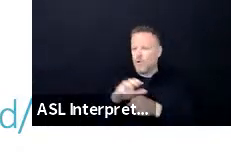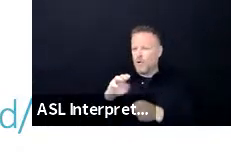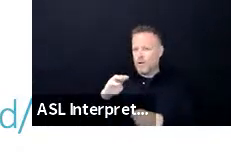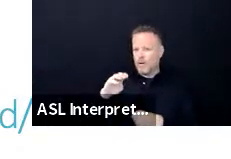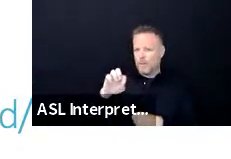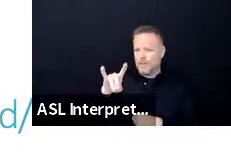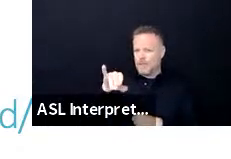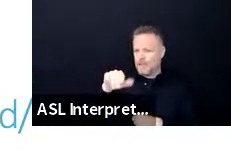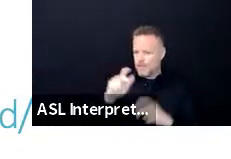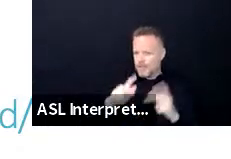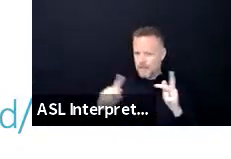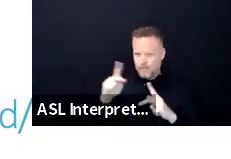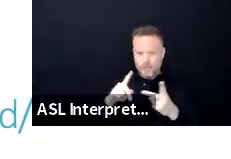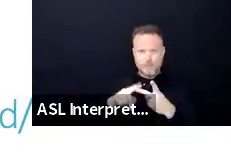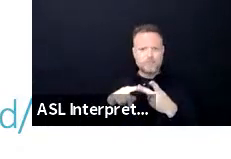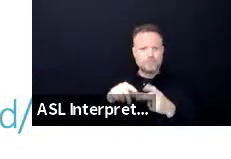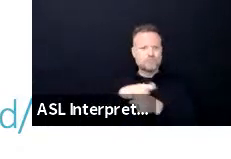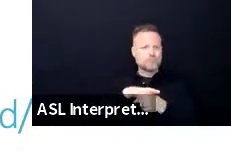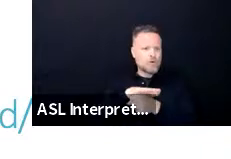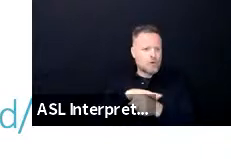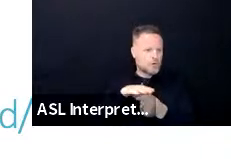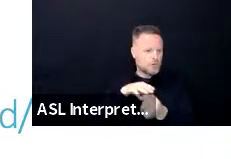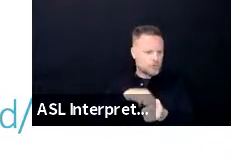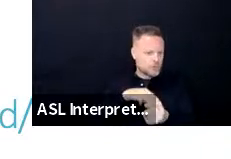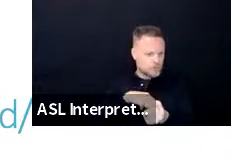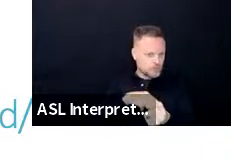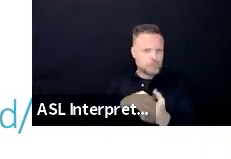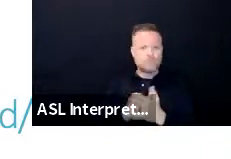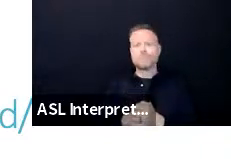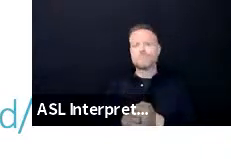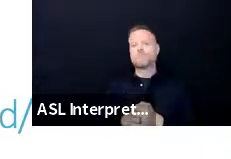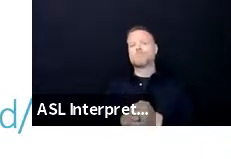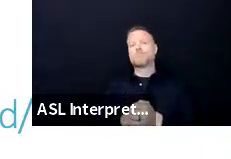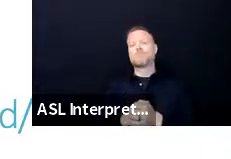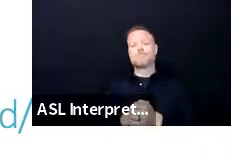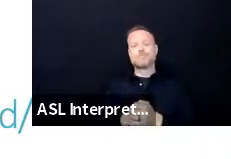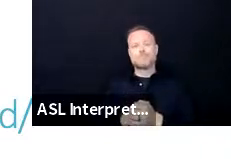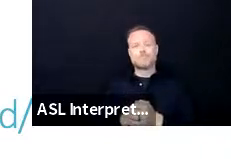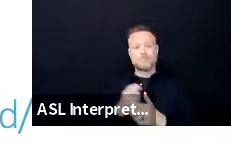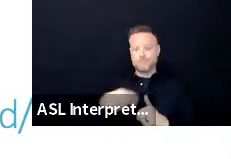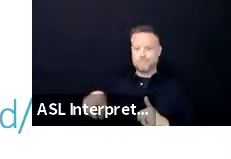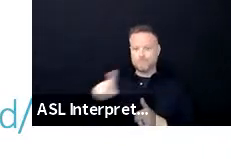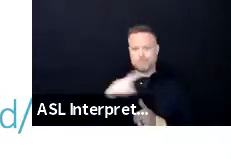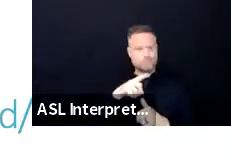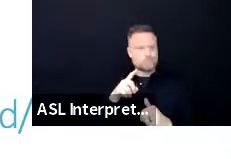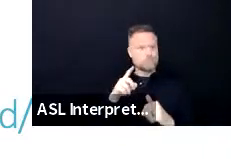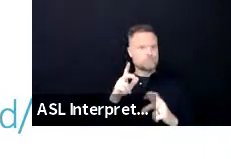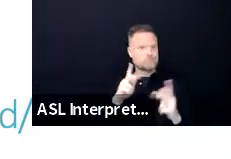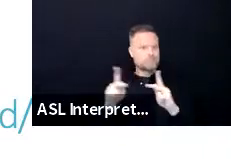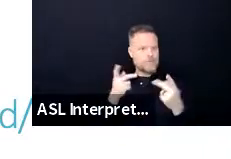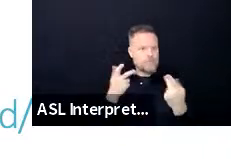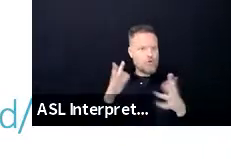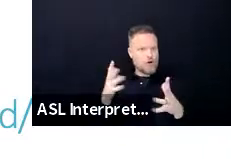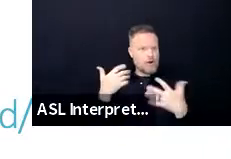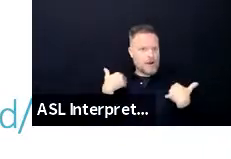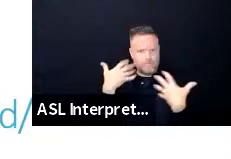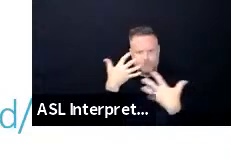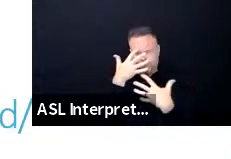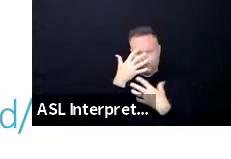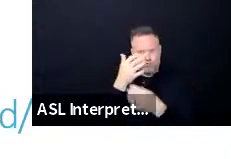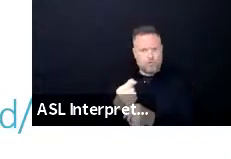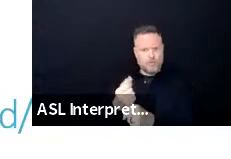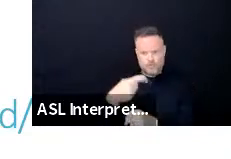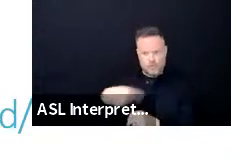have local doctors, we have people that the communities trust already, delivering the messages